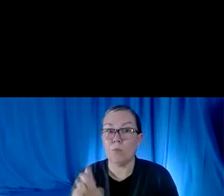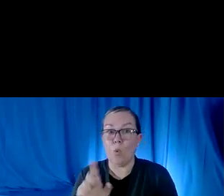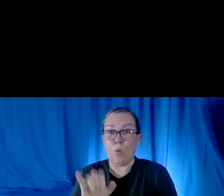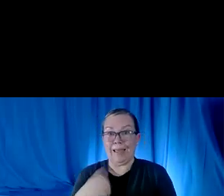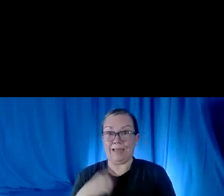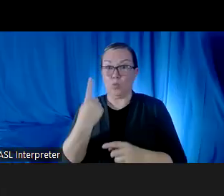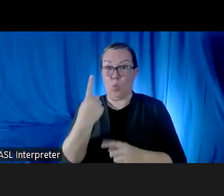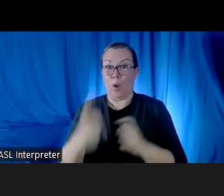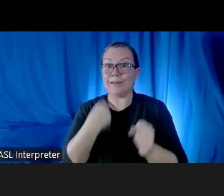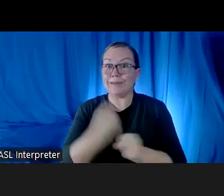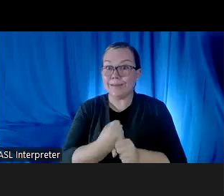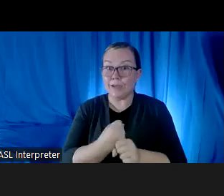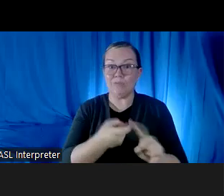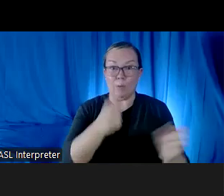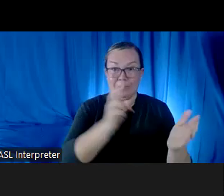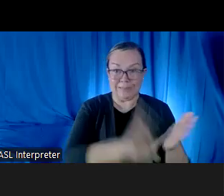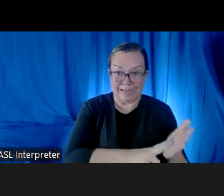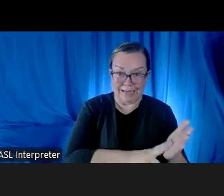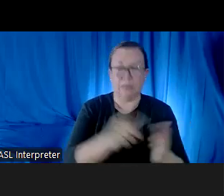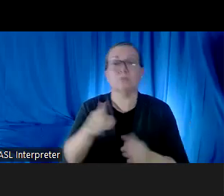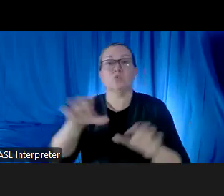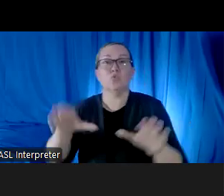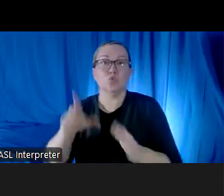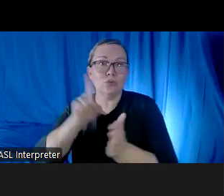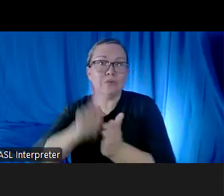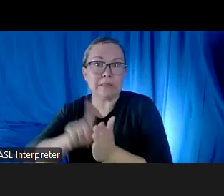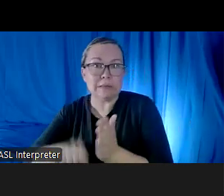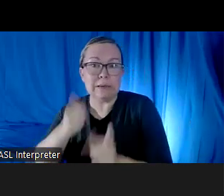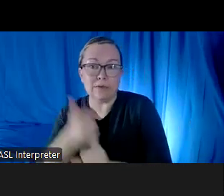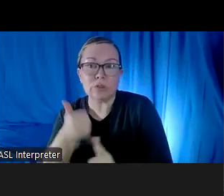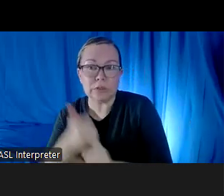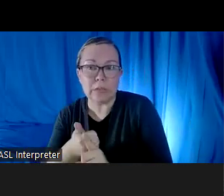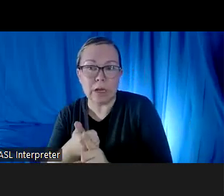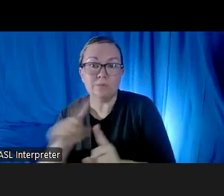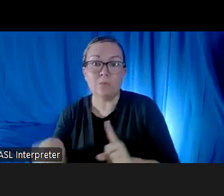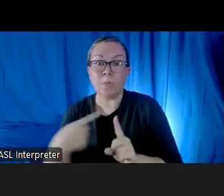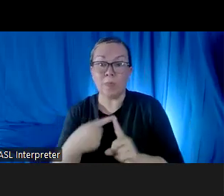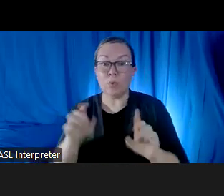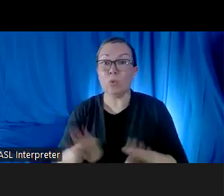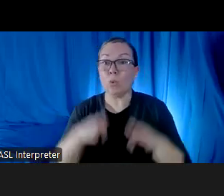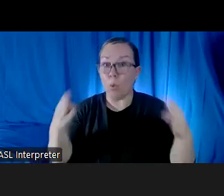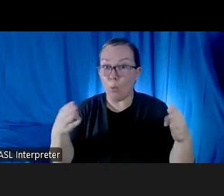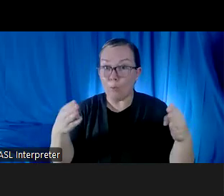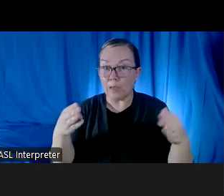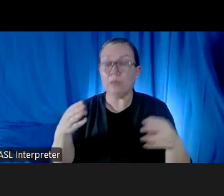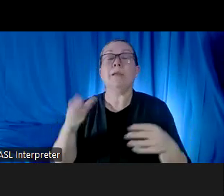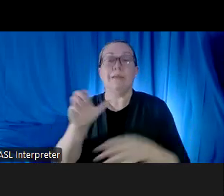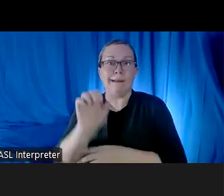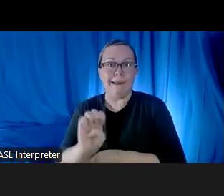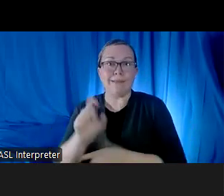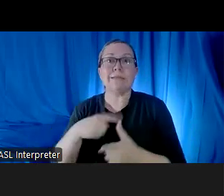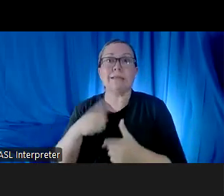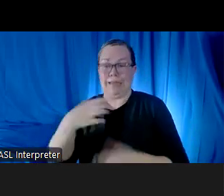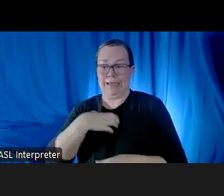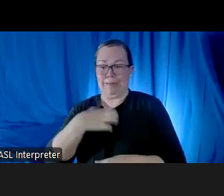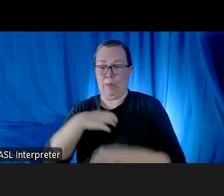the signing of the charge to conduct the investigation. When a case is opened, the complaining party has an opportunity to submit